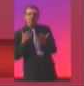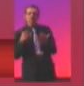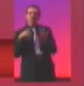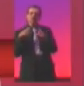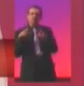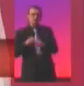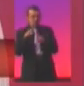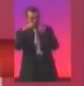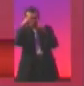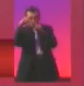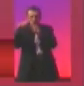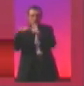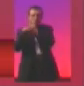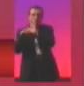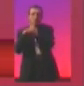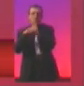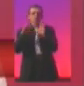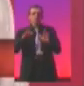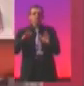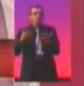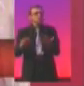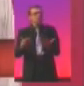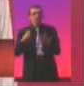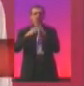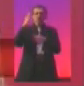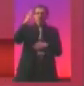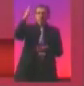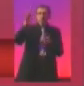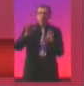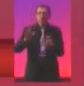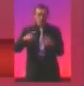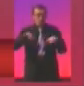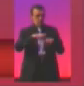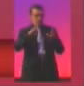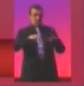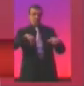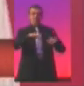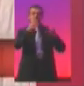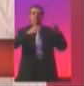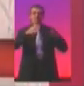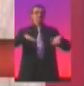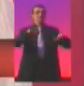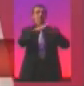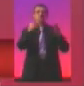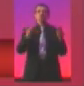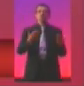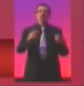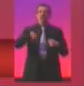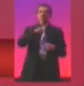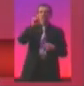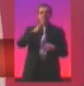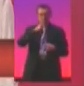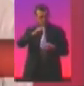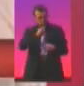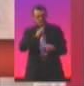today, pessimistic about Britain in the future. We're the optimists in British politics today. We're the people who say that despite